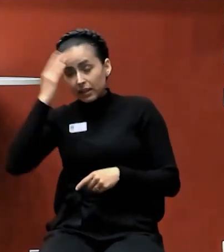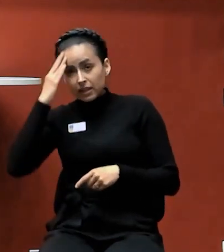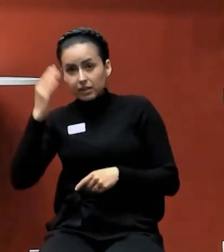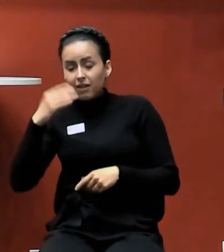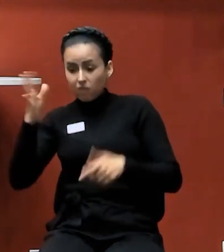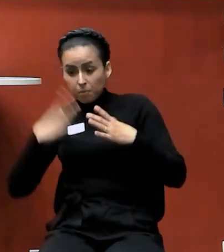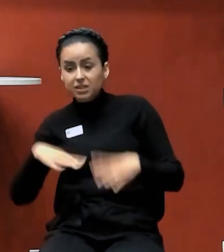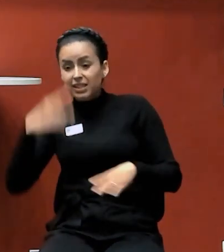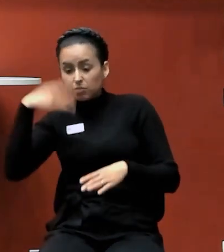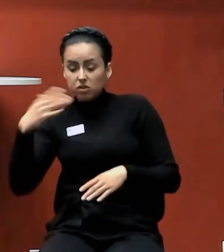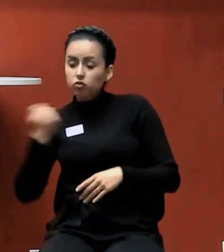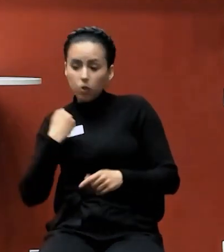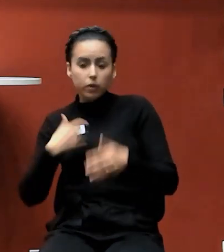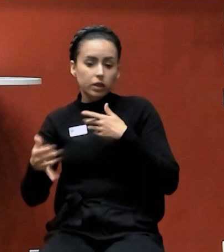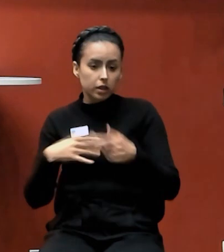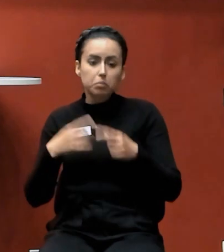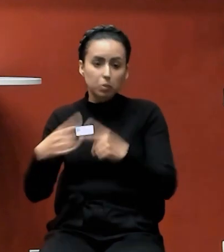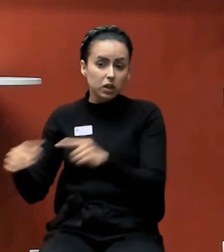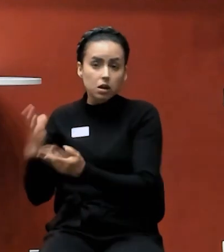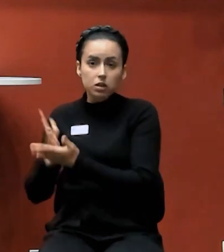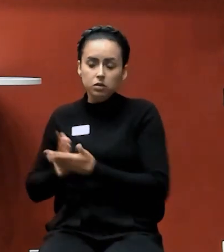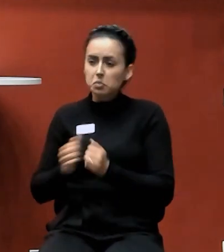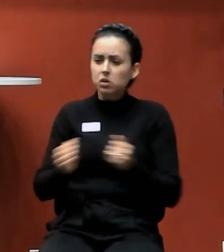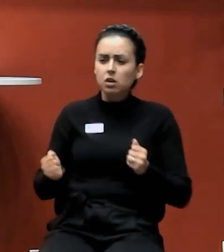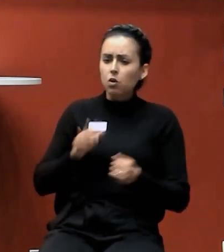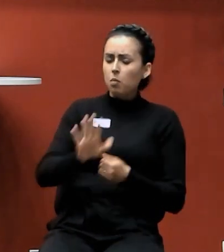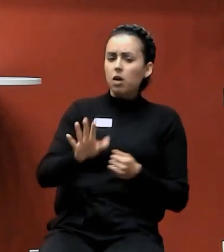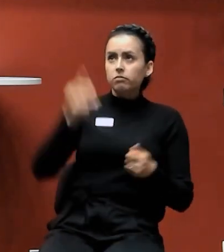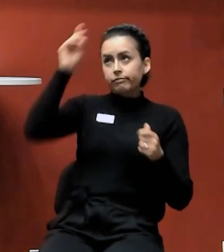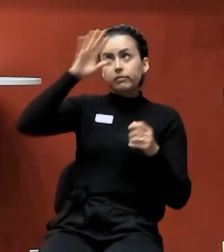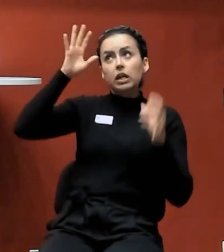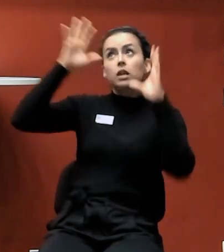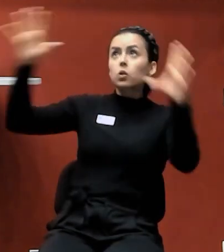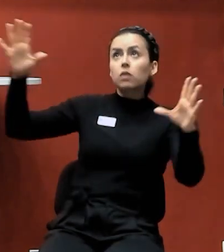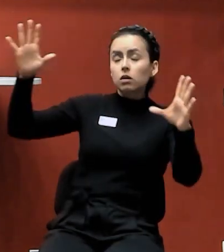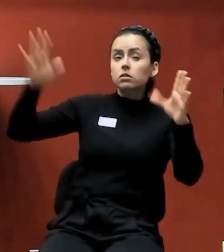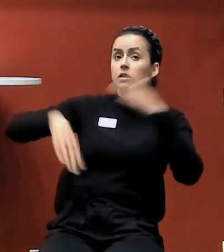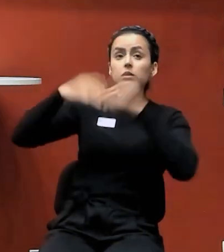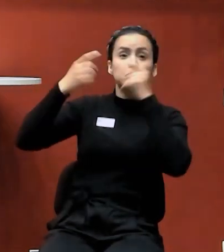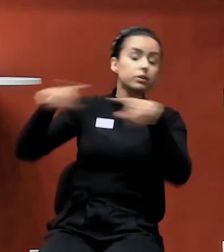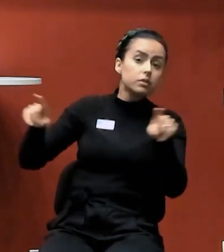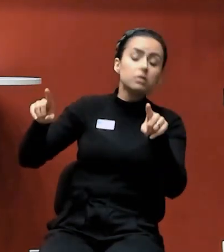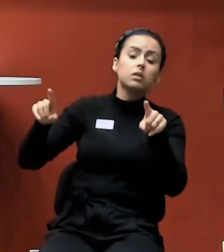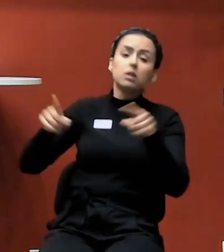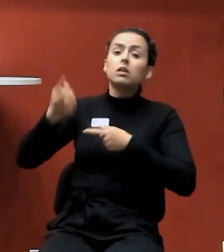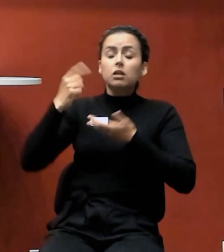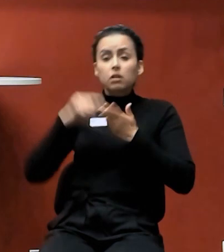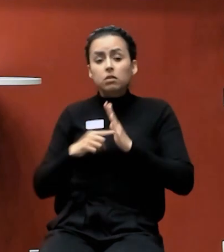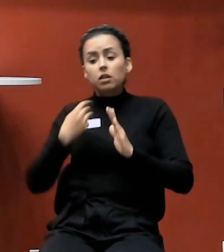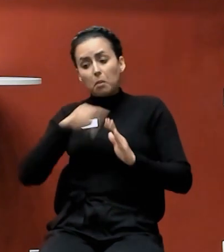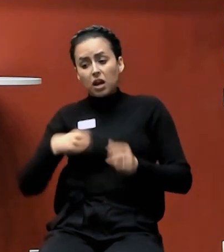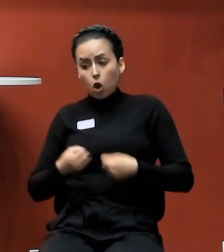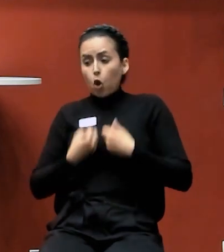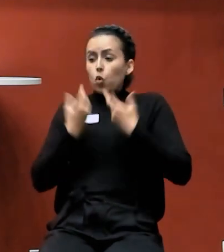something, but they have a very totally different picture after attending this. So we've created the